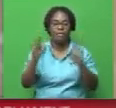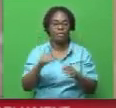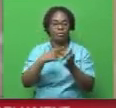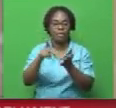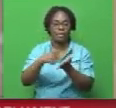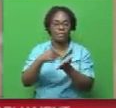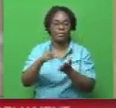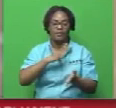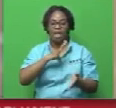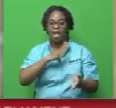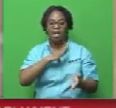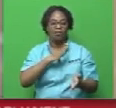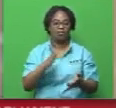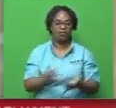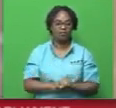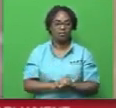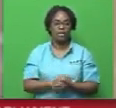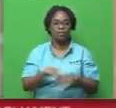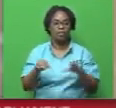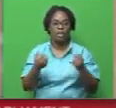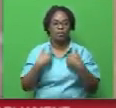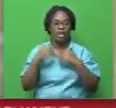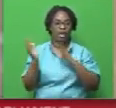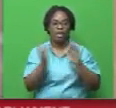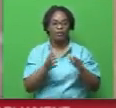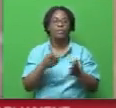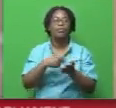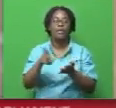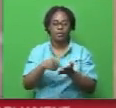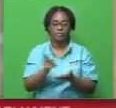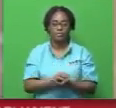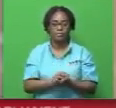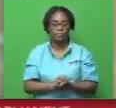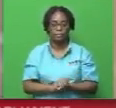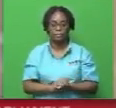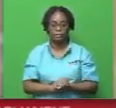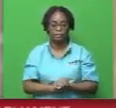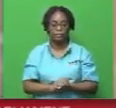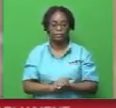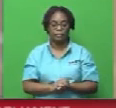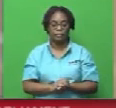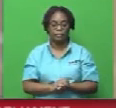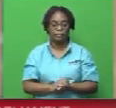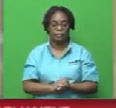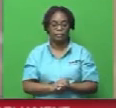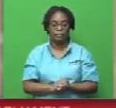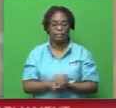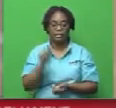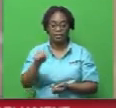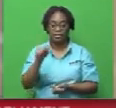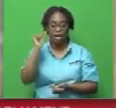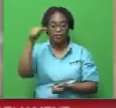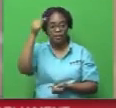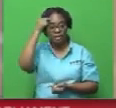We will pay ANV, it's all right. We don't want to go and try to set it aside. That is the level at which this government is operating, Madam President.